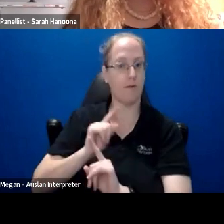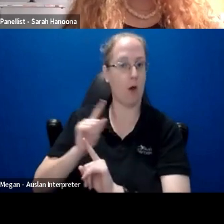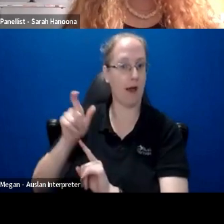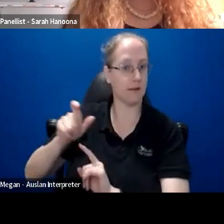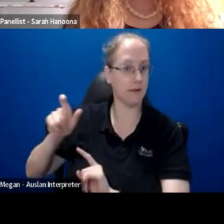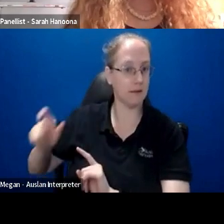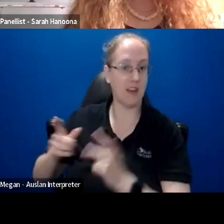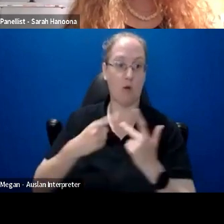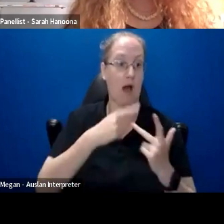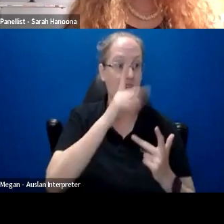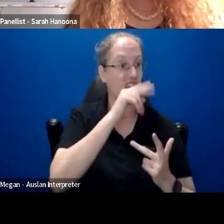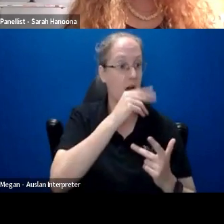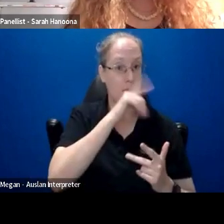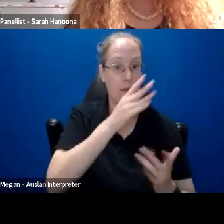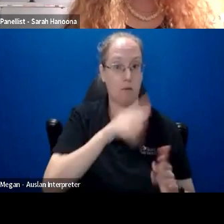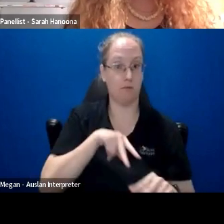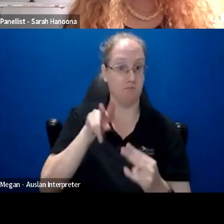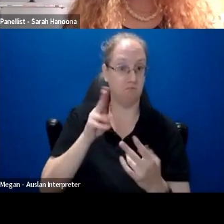people.